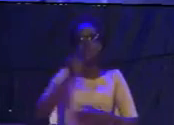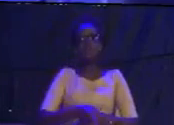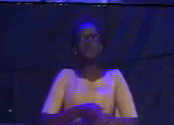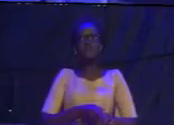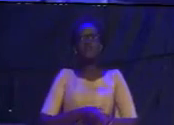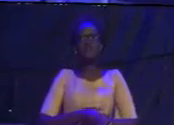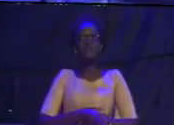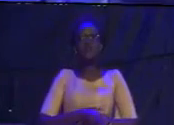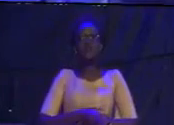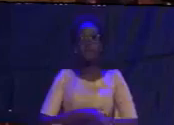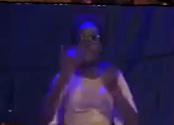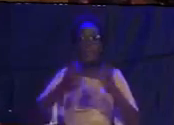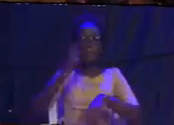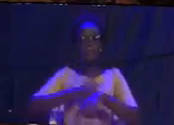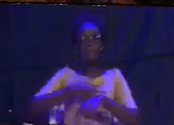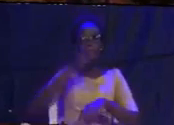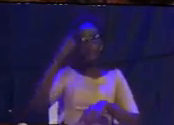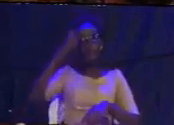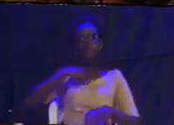arise has come again.